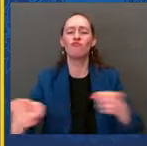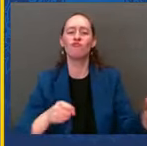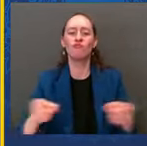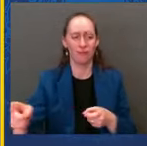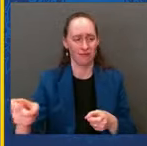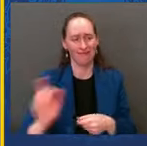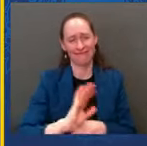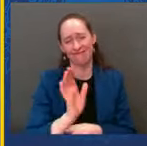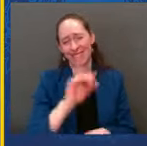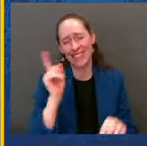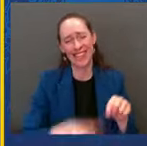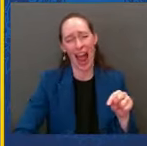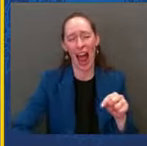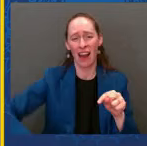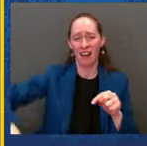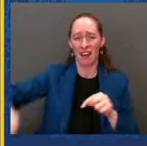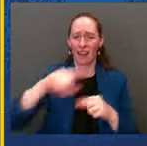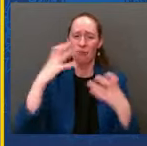And